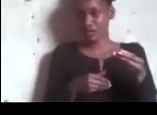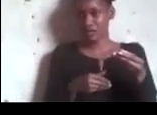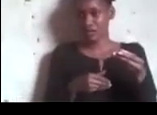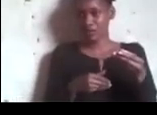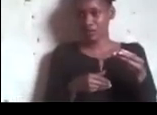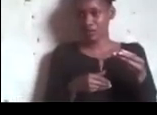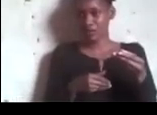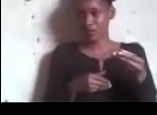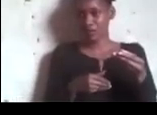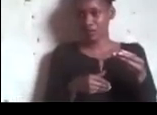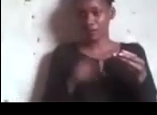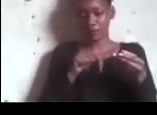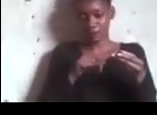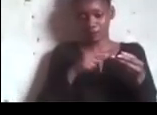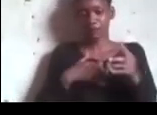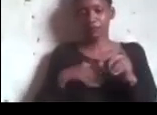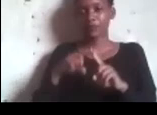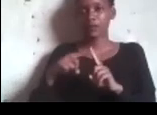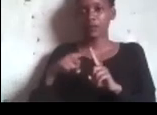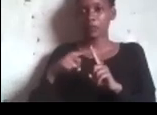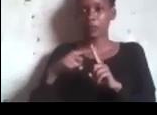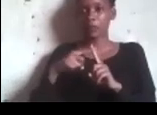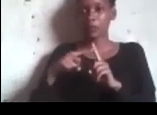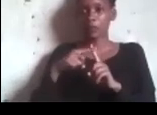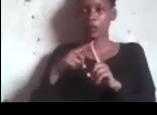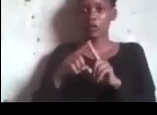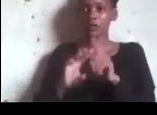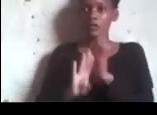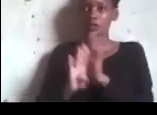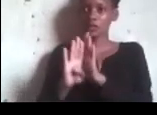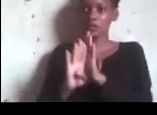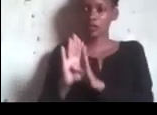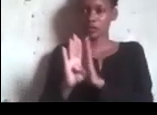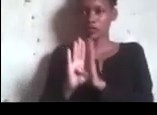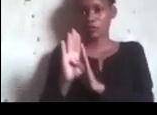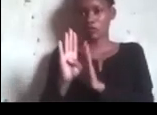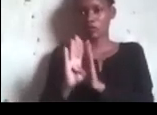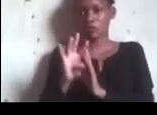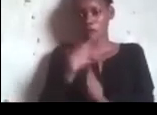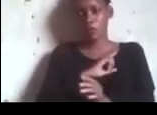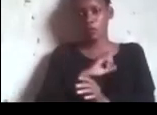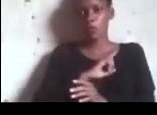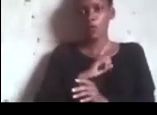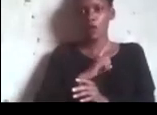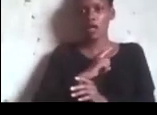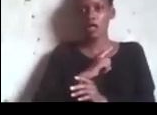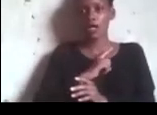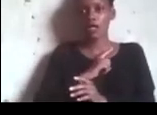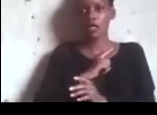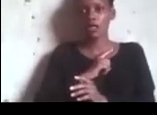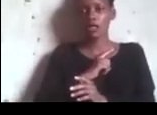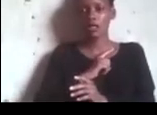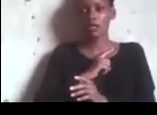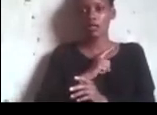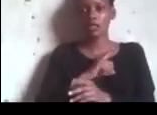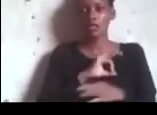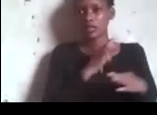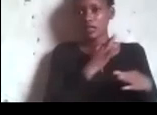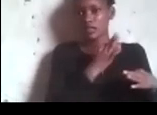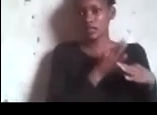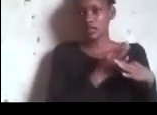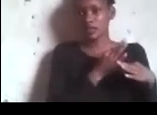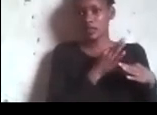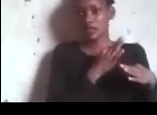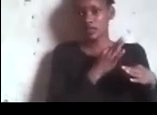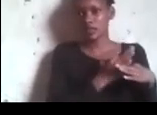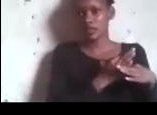one is a positive development in this act, because it means that the father won't have to incur